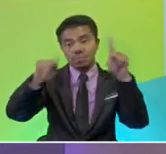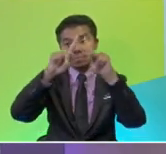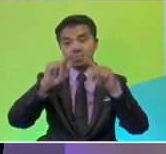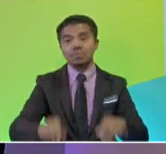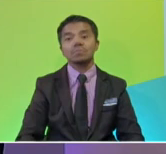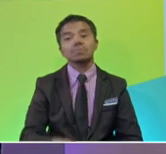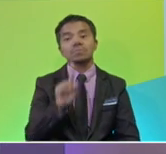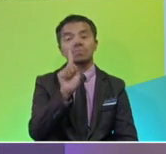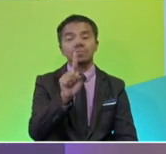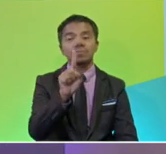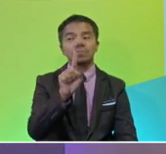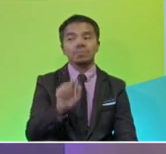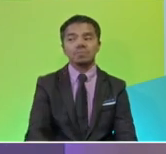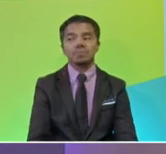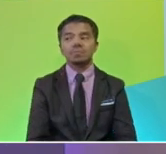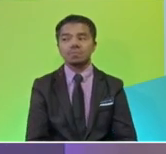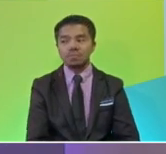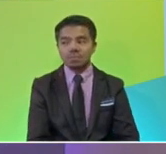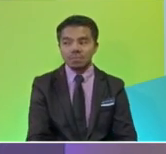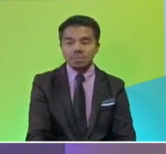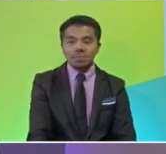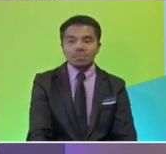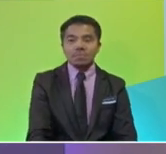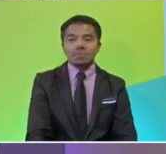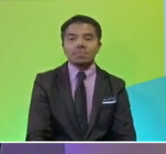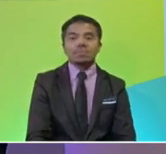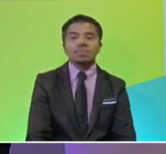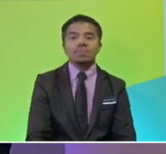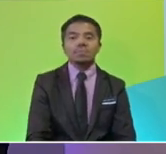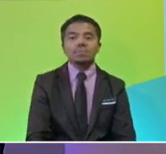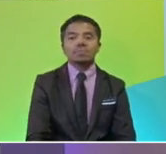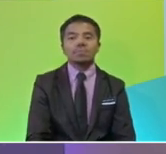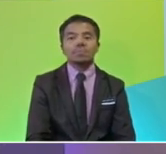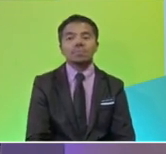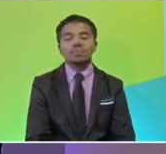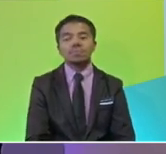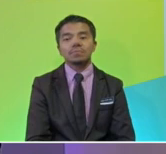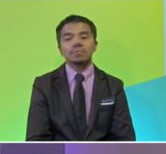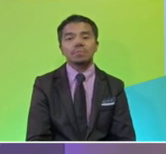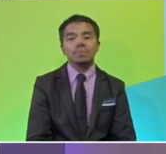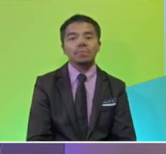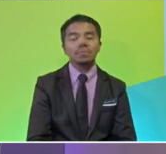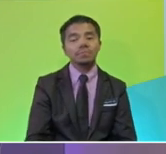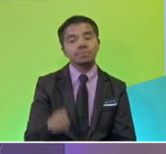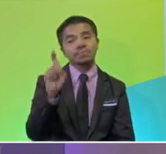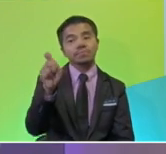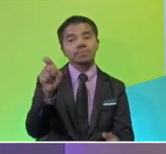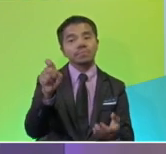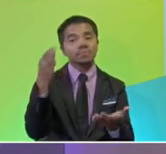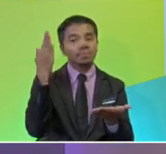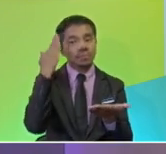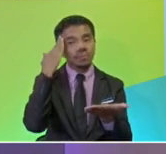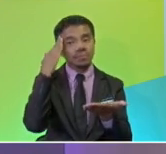one, at the end of the sessions, I'm sure you can understand specific information and details of two paragraphs or